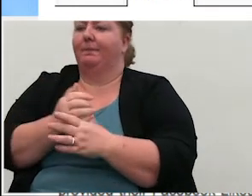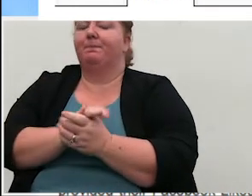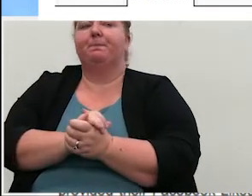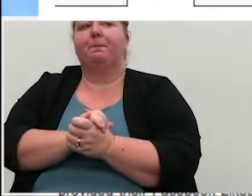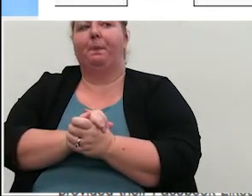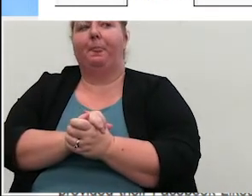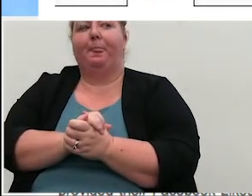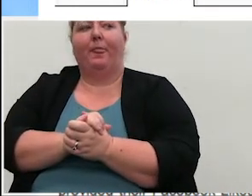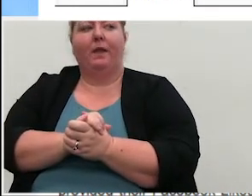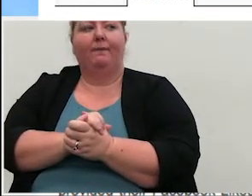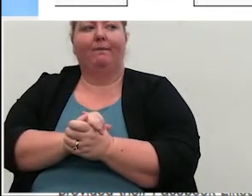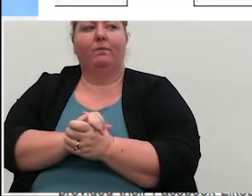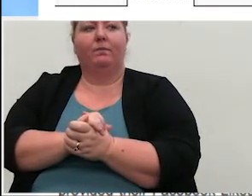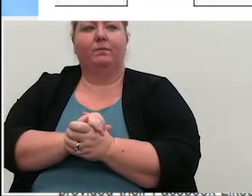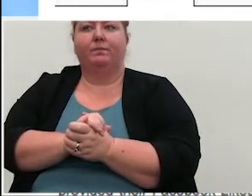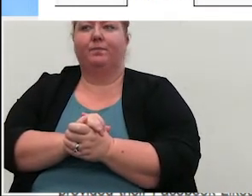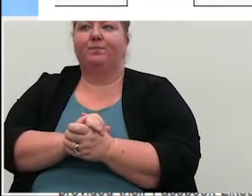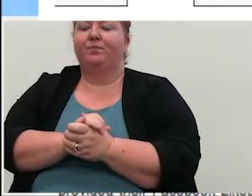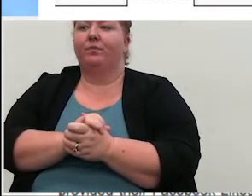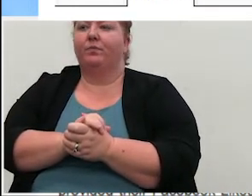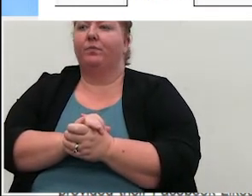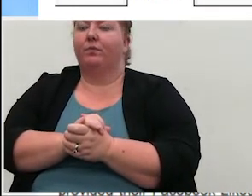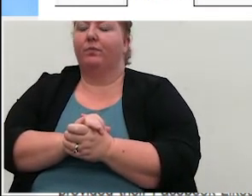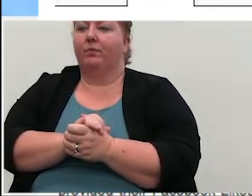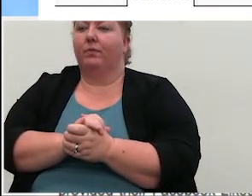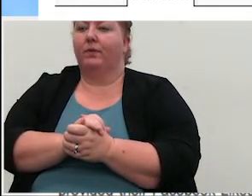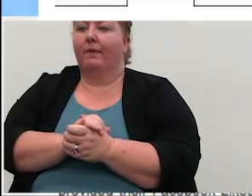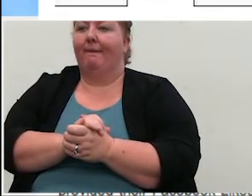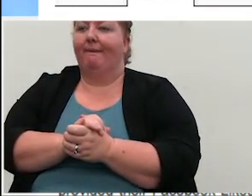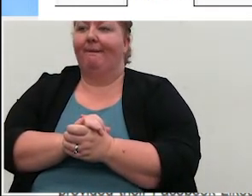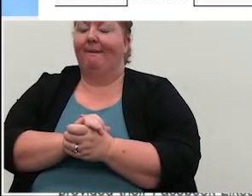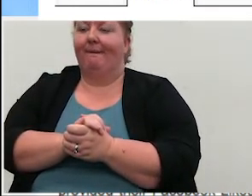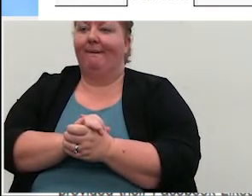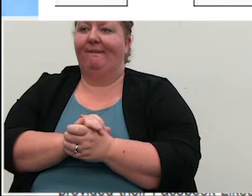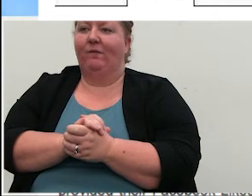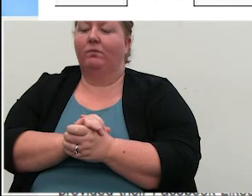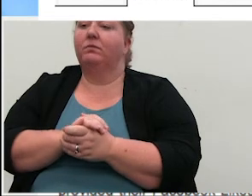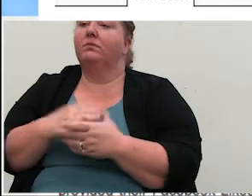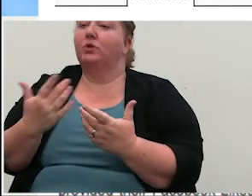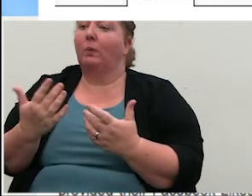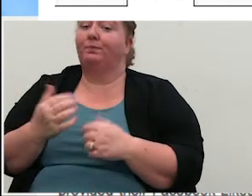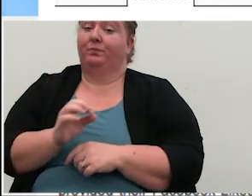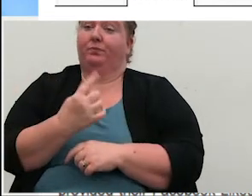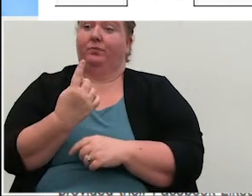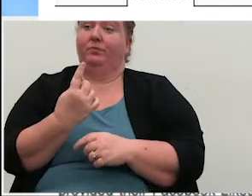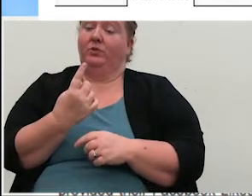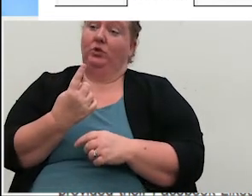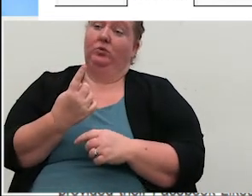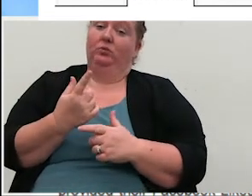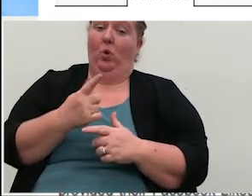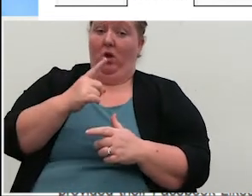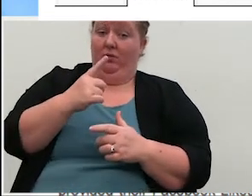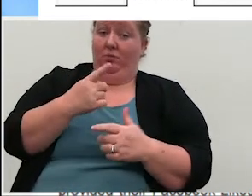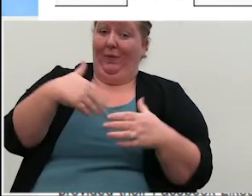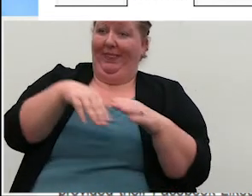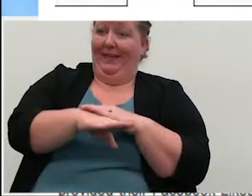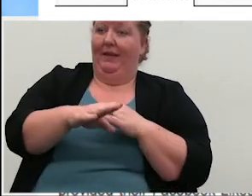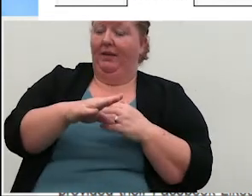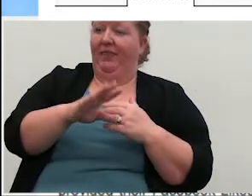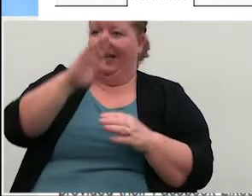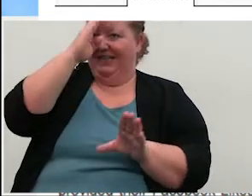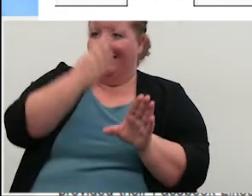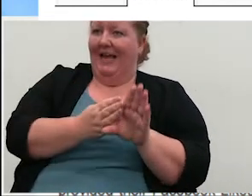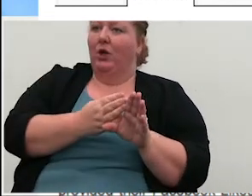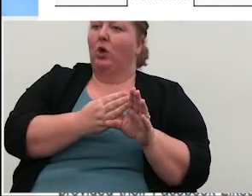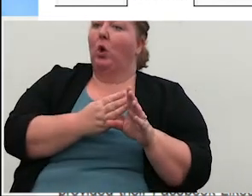to Michael Kosinski, at that point was in Cambridge, at the Cambridge Psychometrics Unit. He then